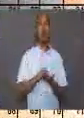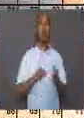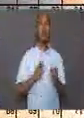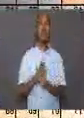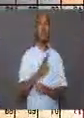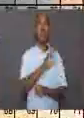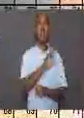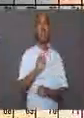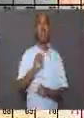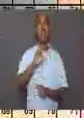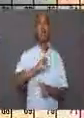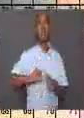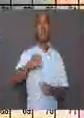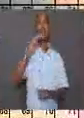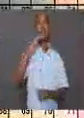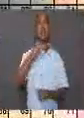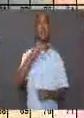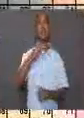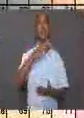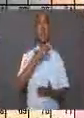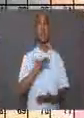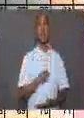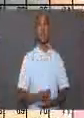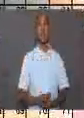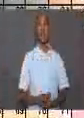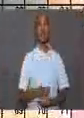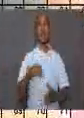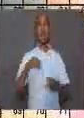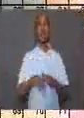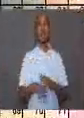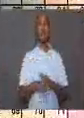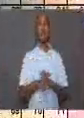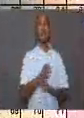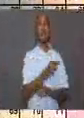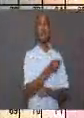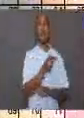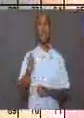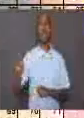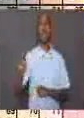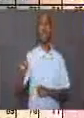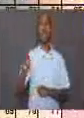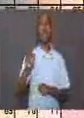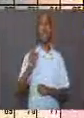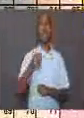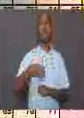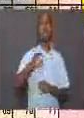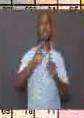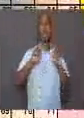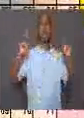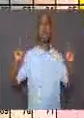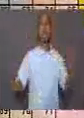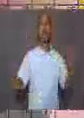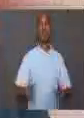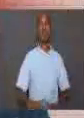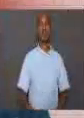and atomic radius of elements across a period of the periodic table.